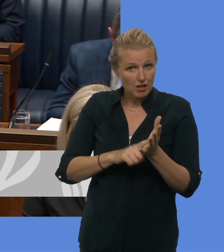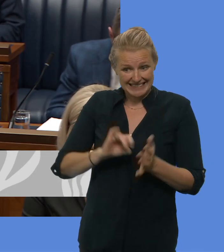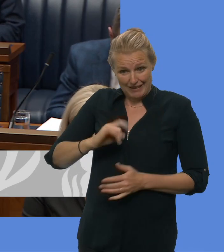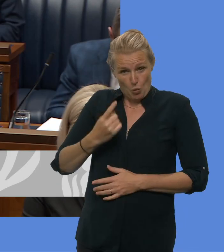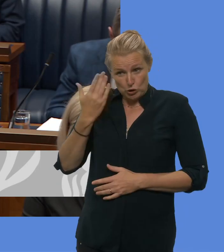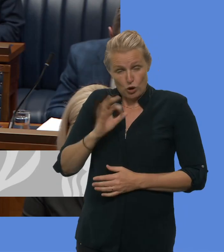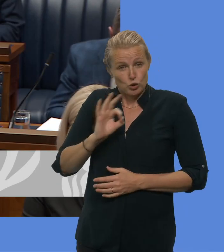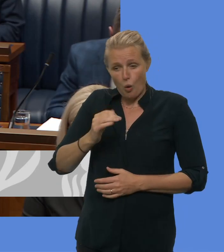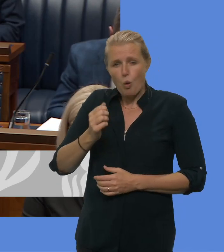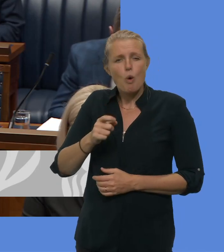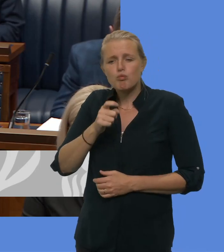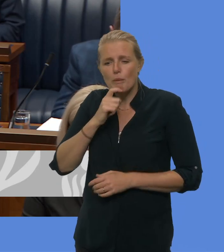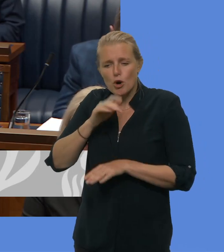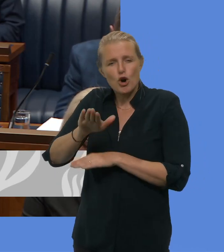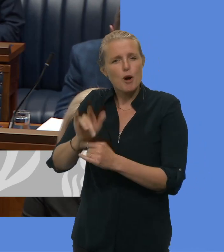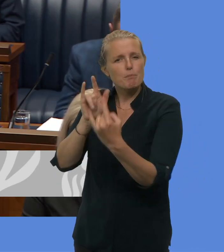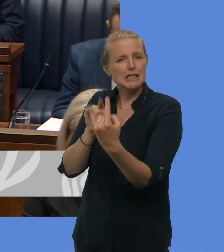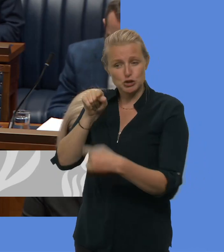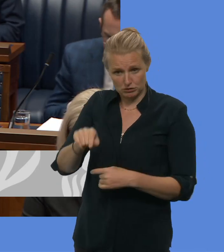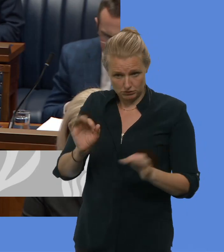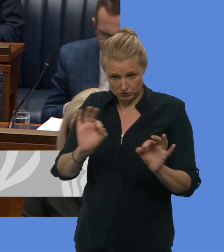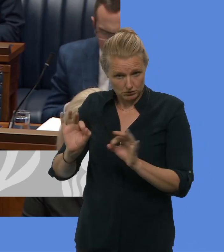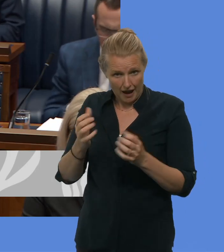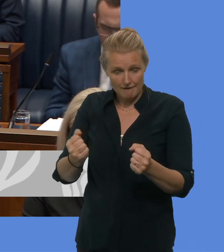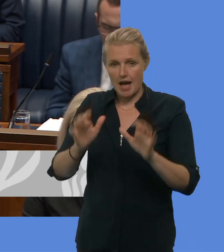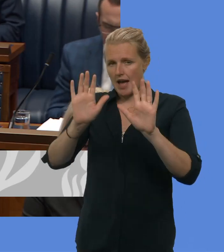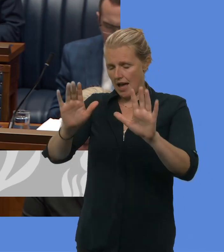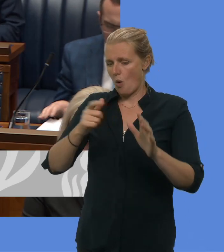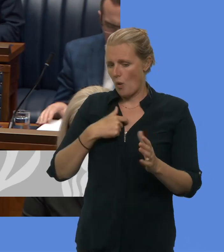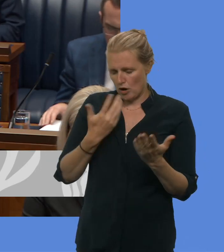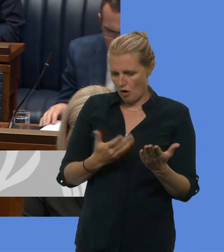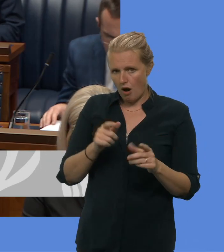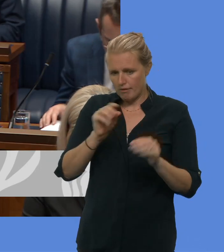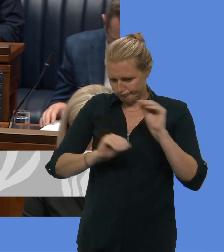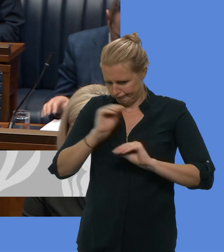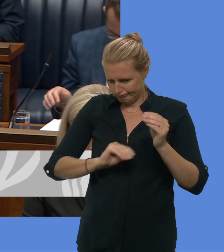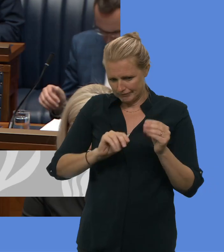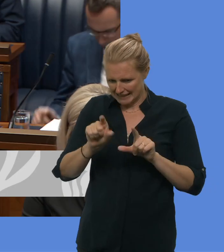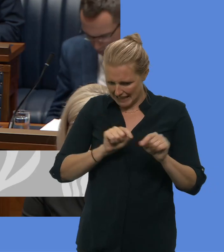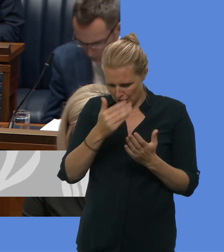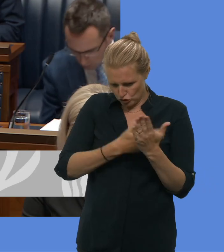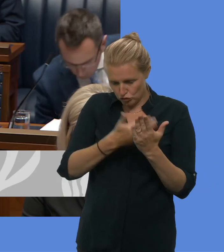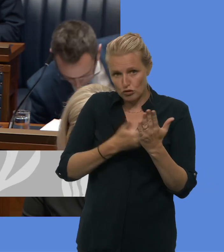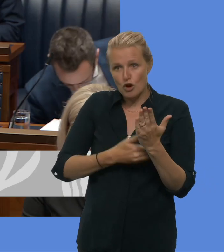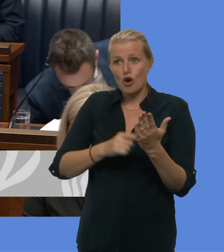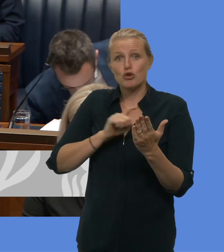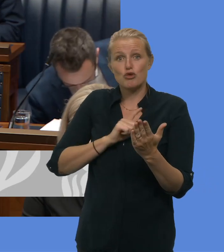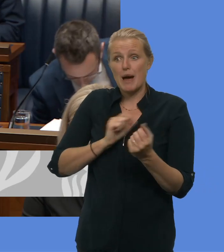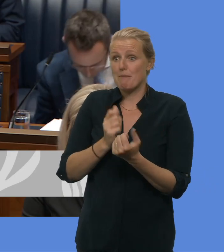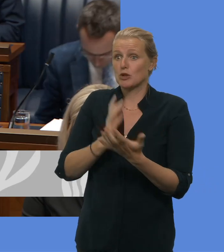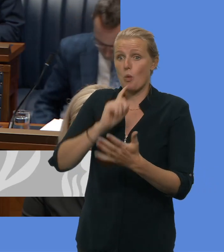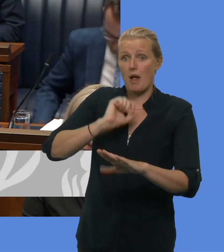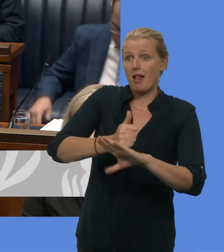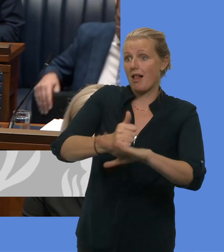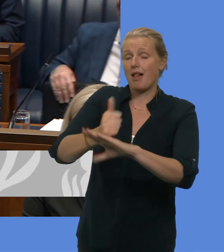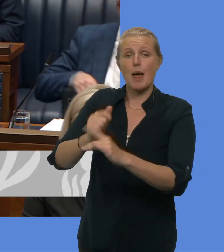a synthetic pitch. So my officials are now currently working on the selection, procurement and delivery of an initial tranche of pitches and on